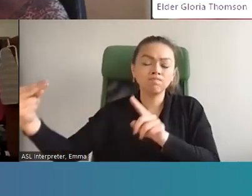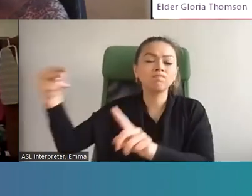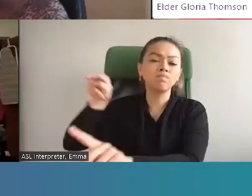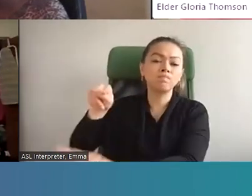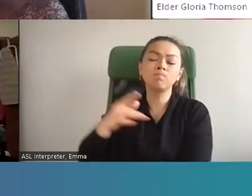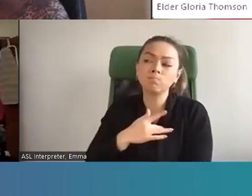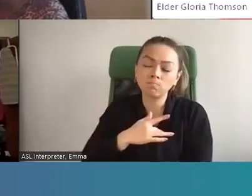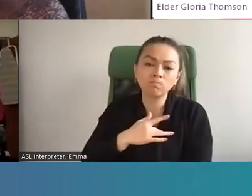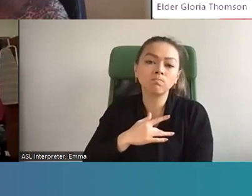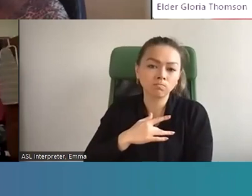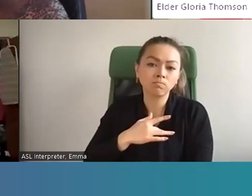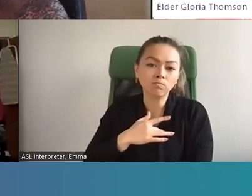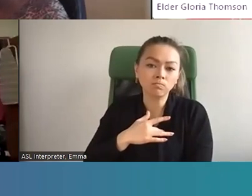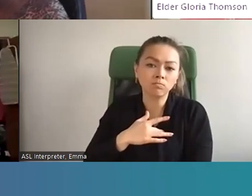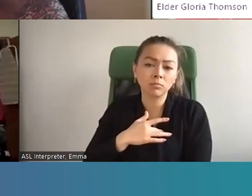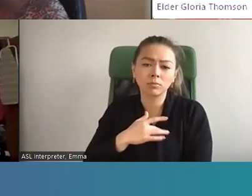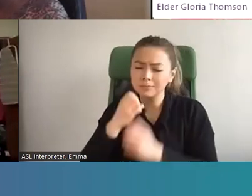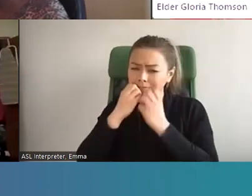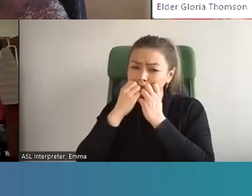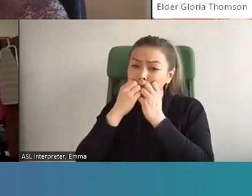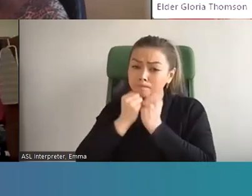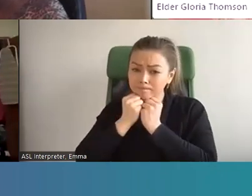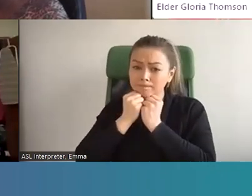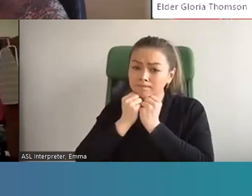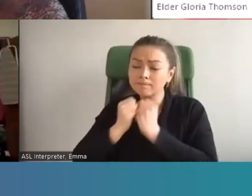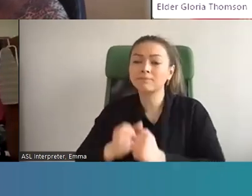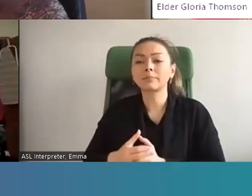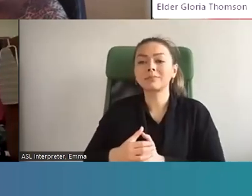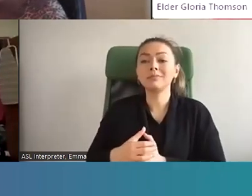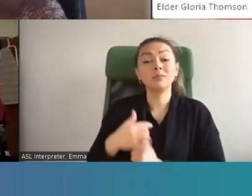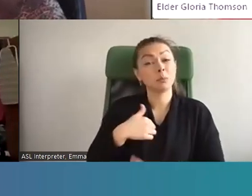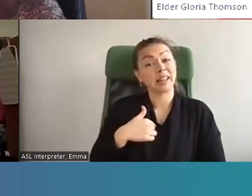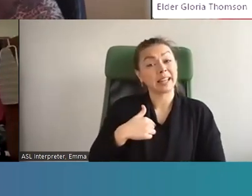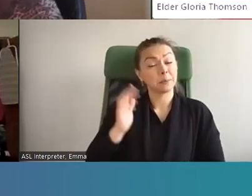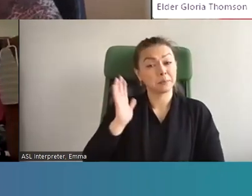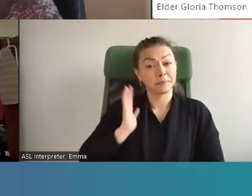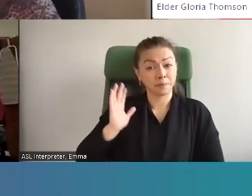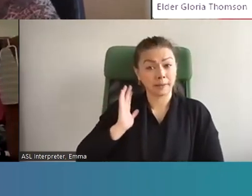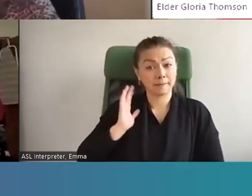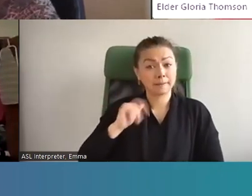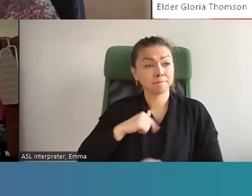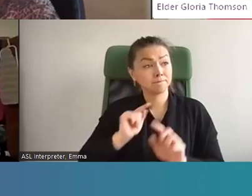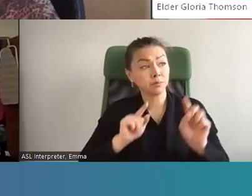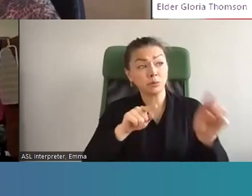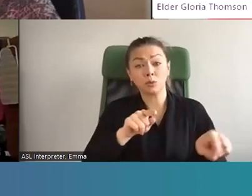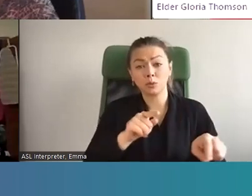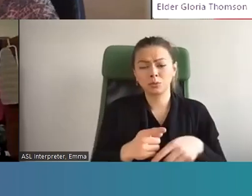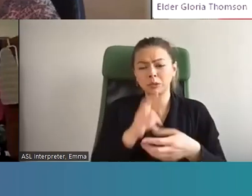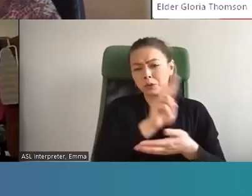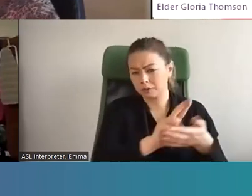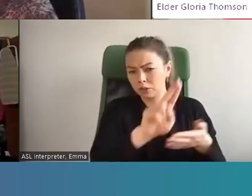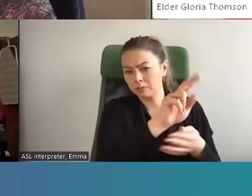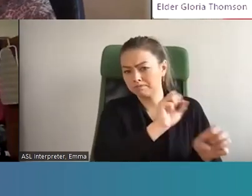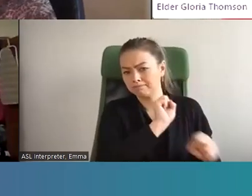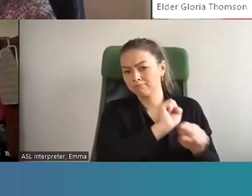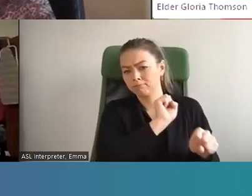important, because I know that when I went to work in one of the universities, that